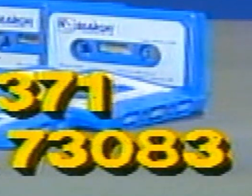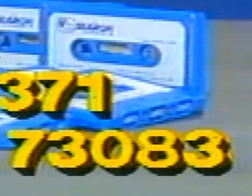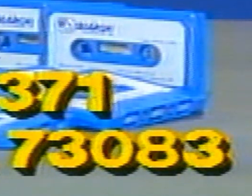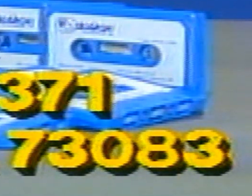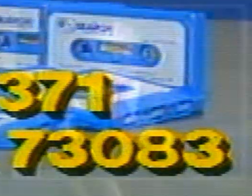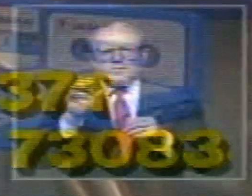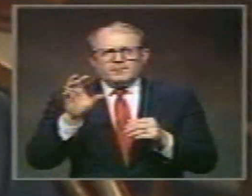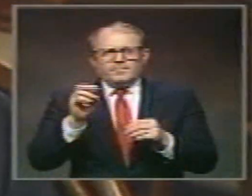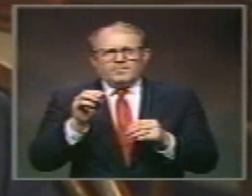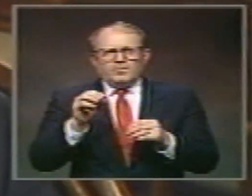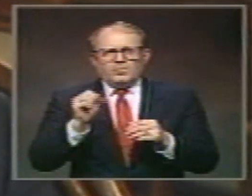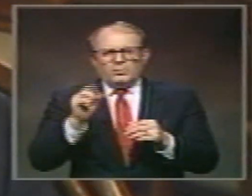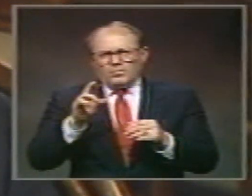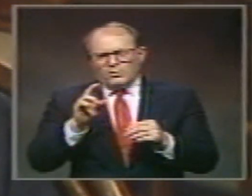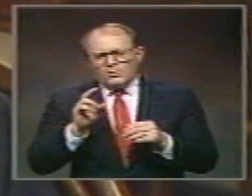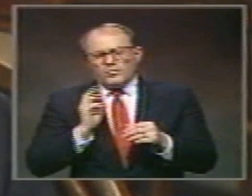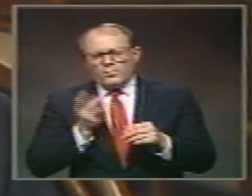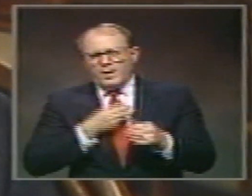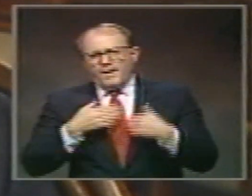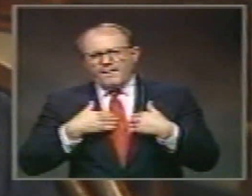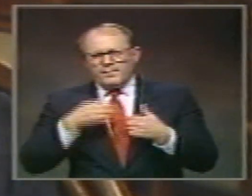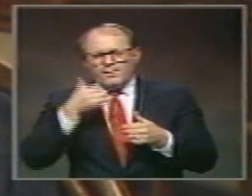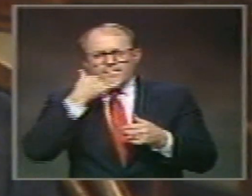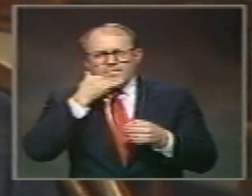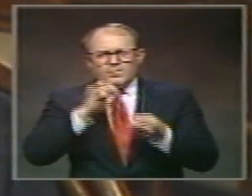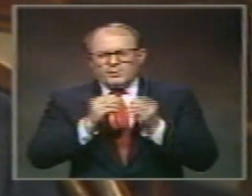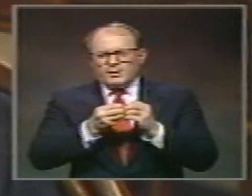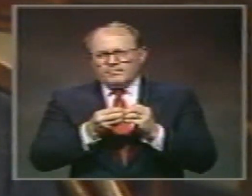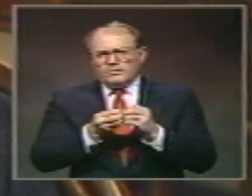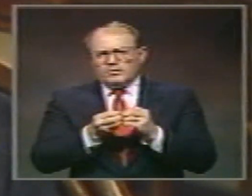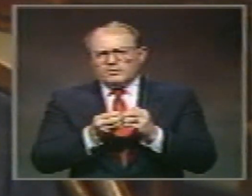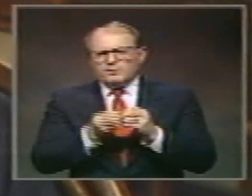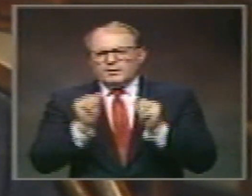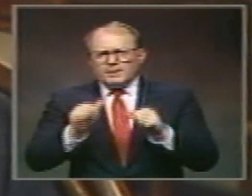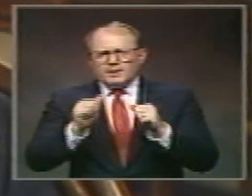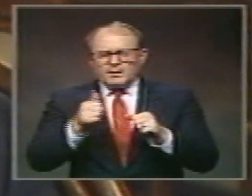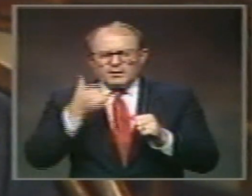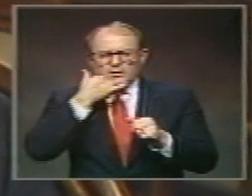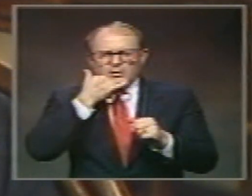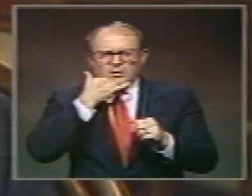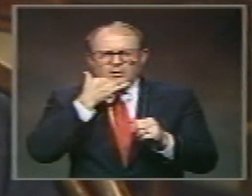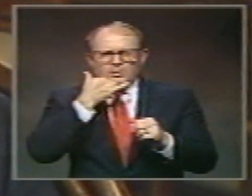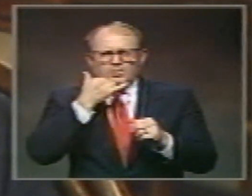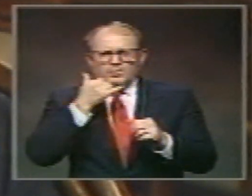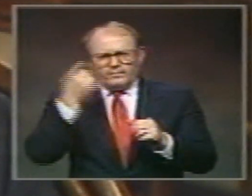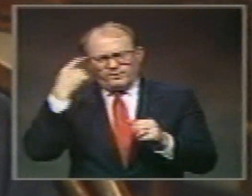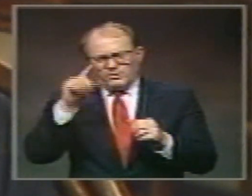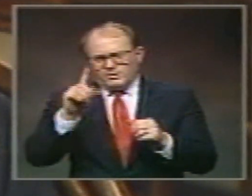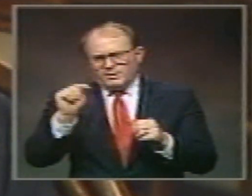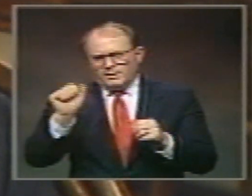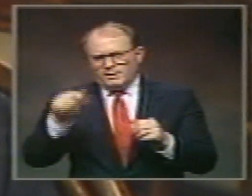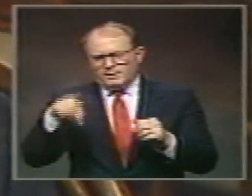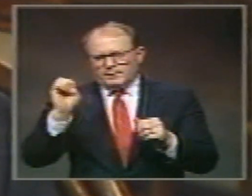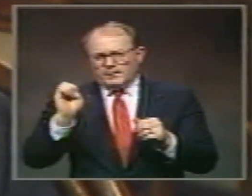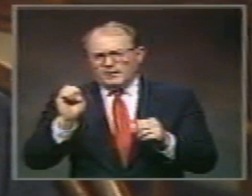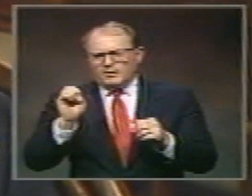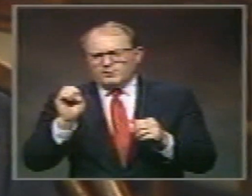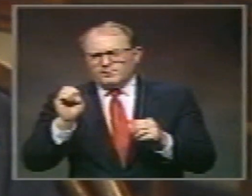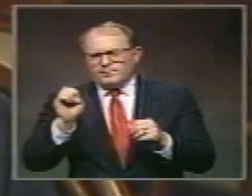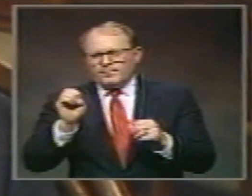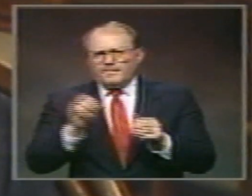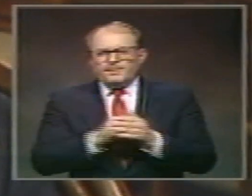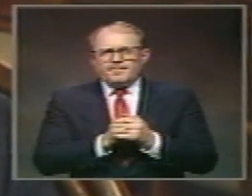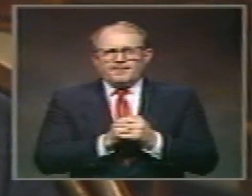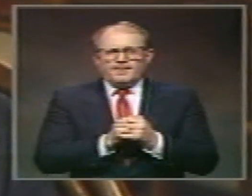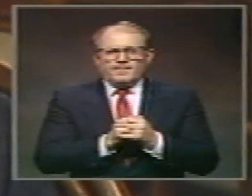73083. Or we have a toll-free telephone number just for this purpose, so you can call in your request for tapes or transcripts or other helps